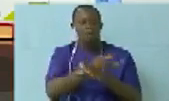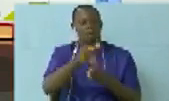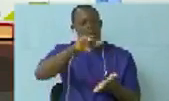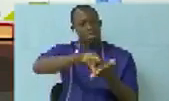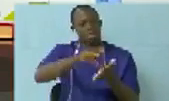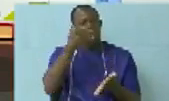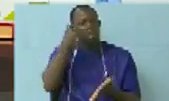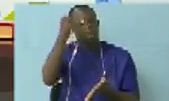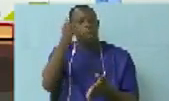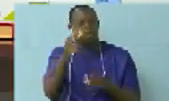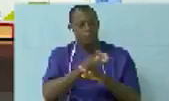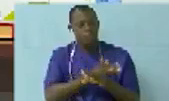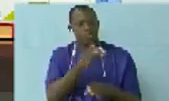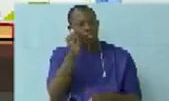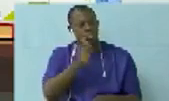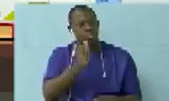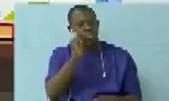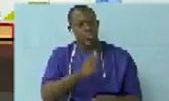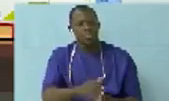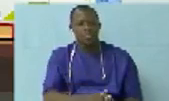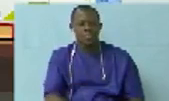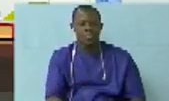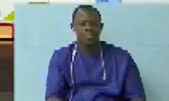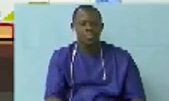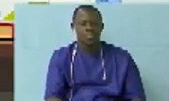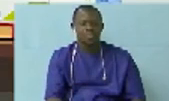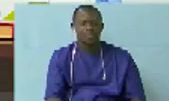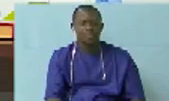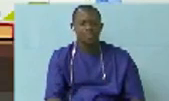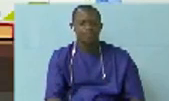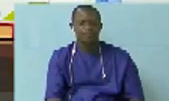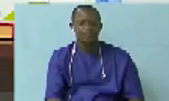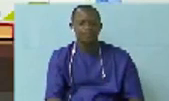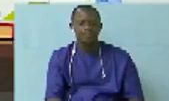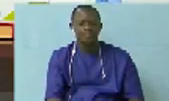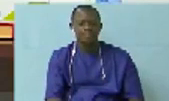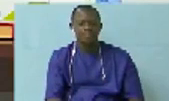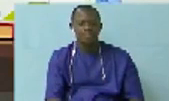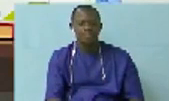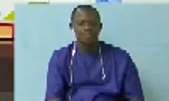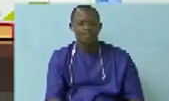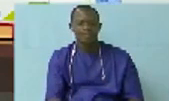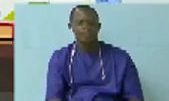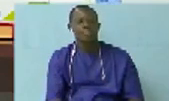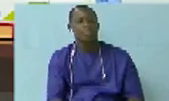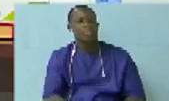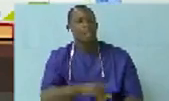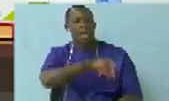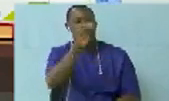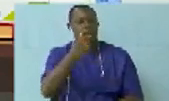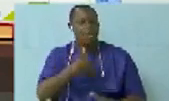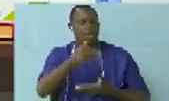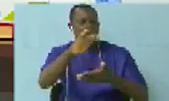command boom call telephone like a from a landline. Then I received the call.